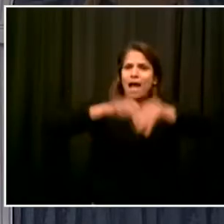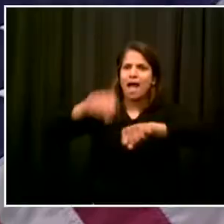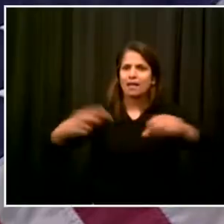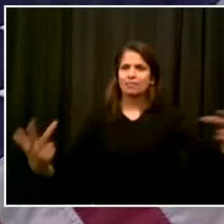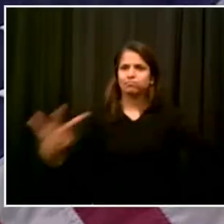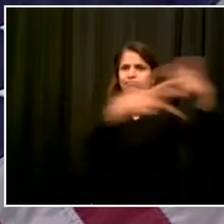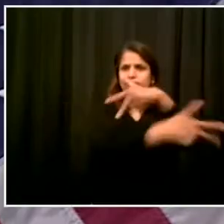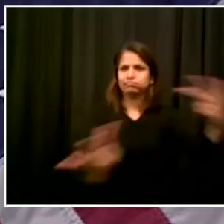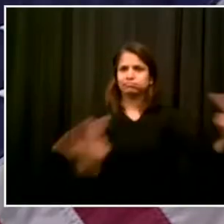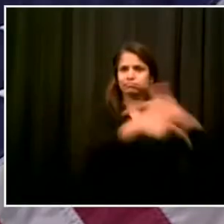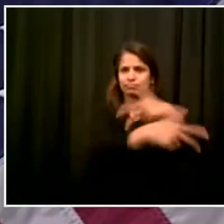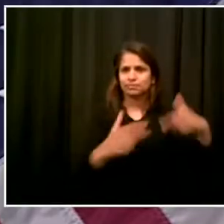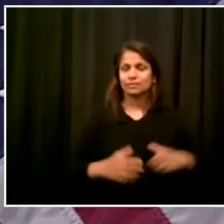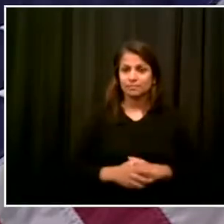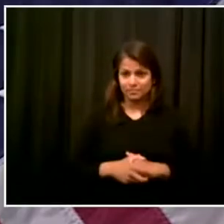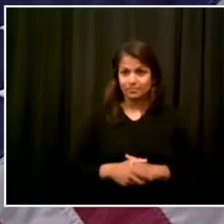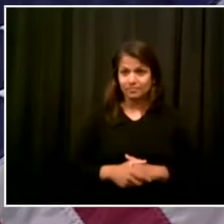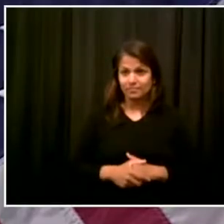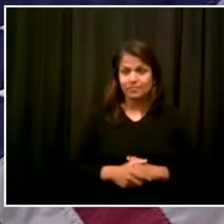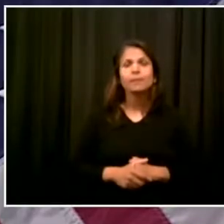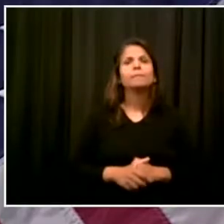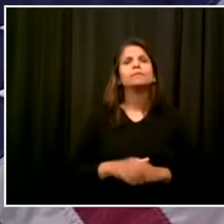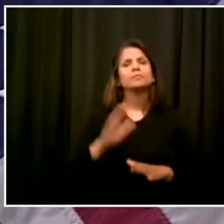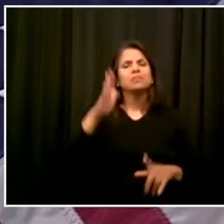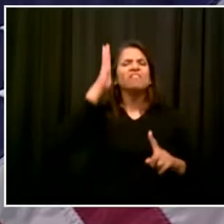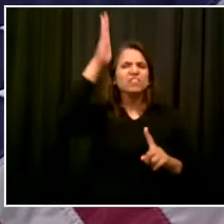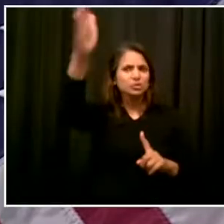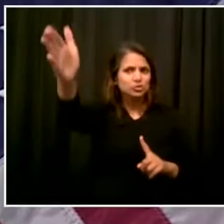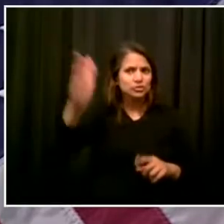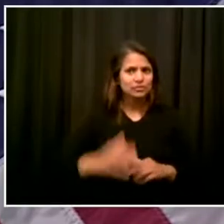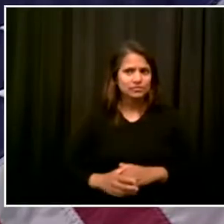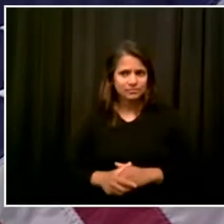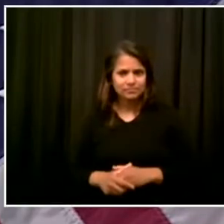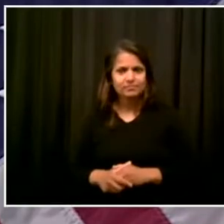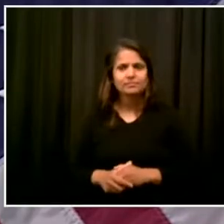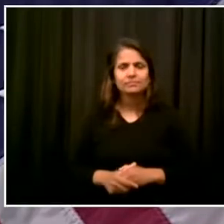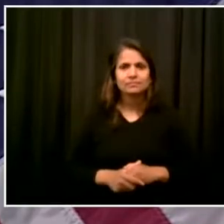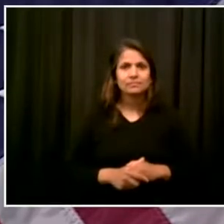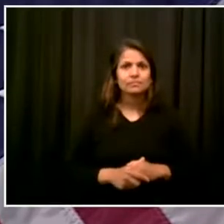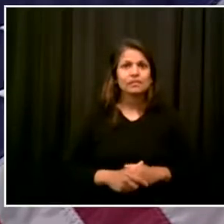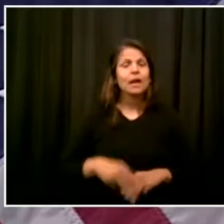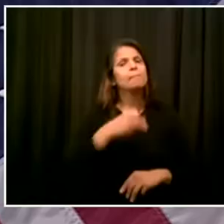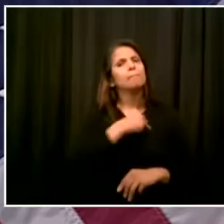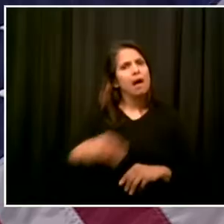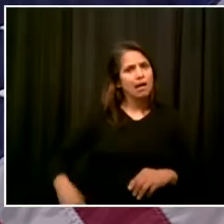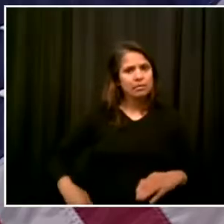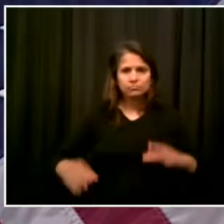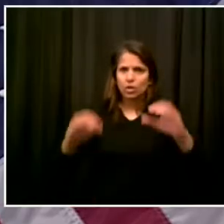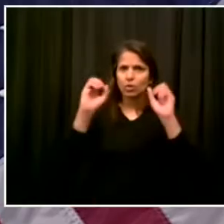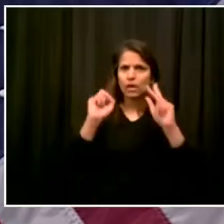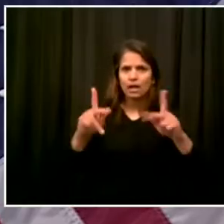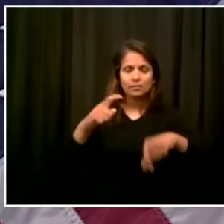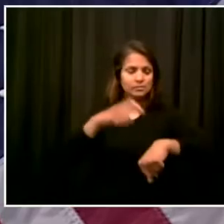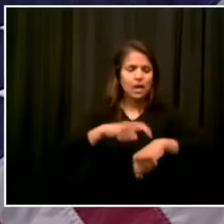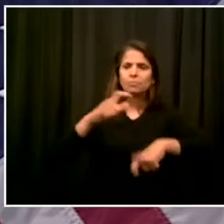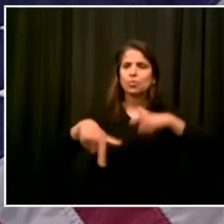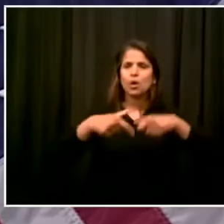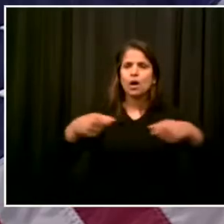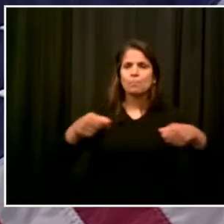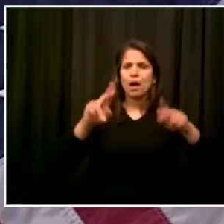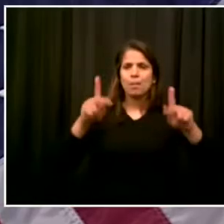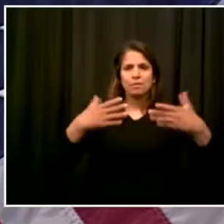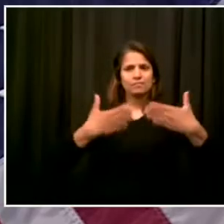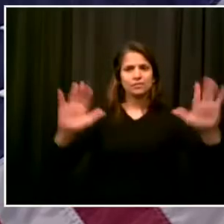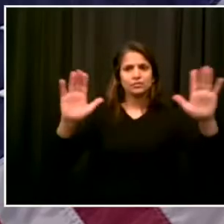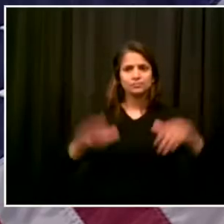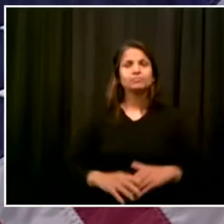of exemplifies what we've been through now for over 100 days together. A lot of challenges, a lot of things we haven't seen in generations, a lot of